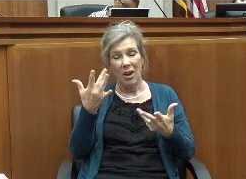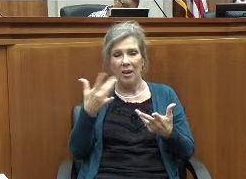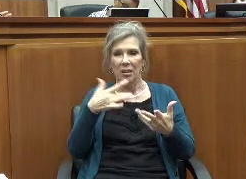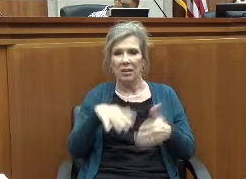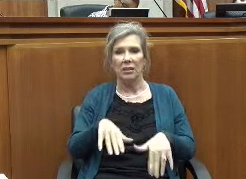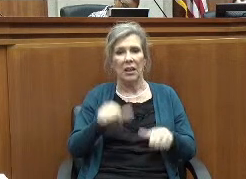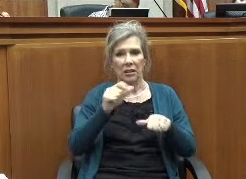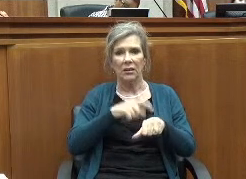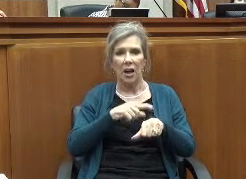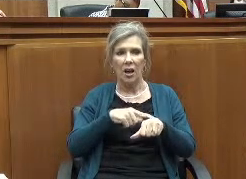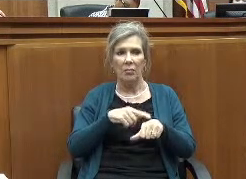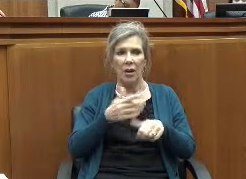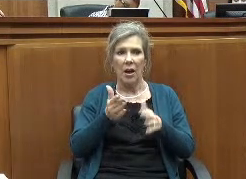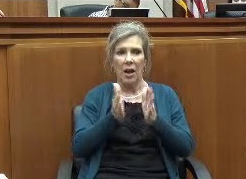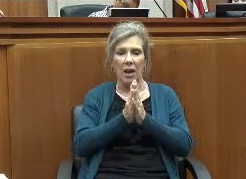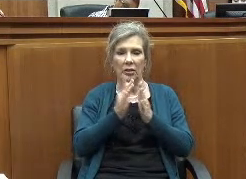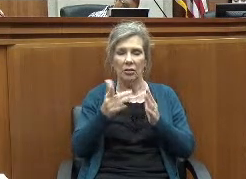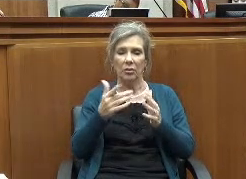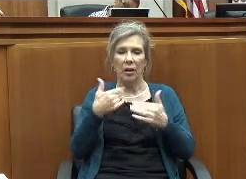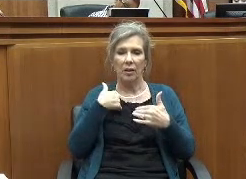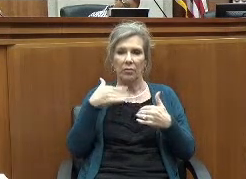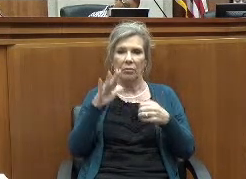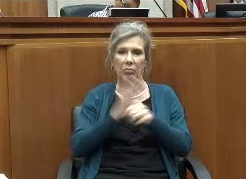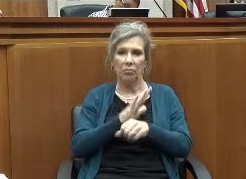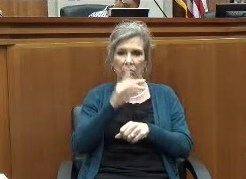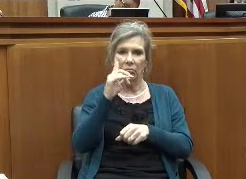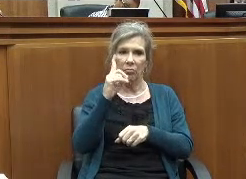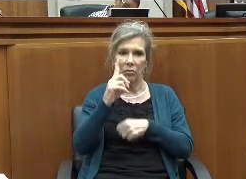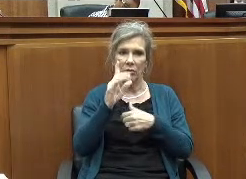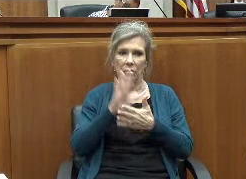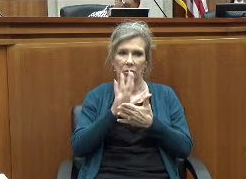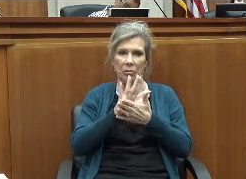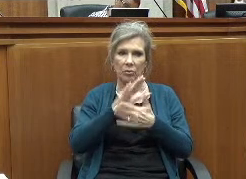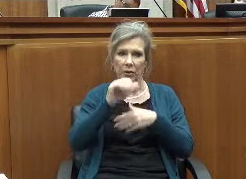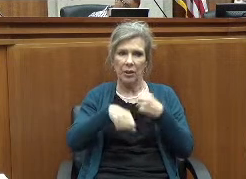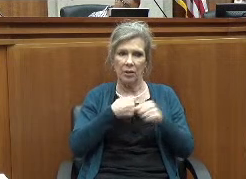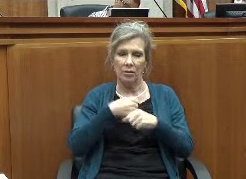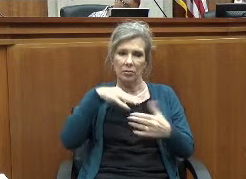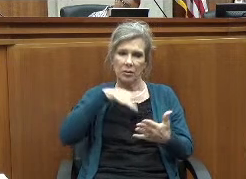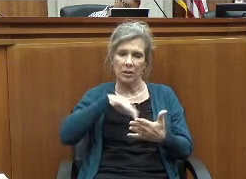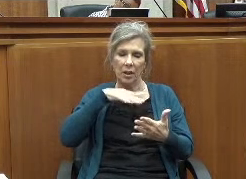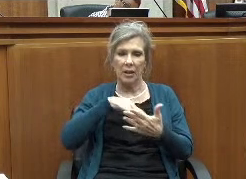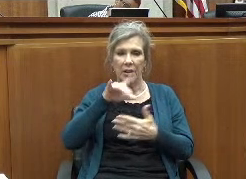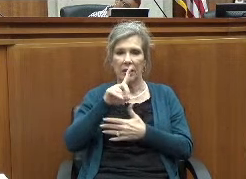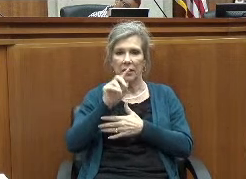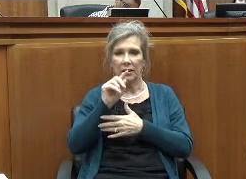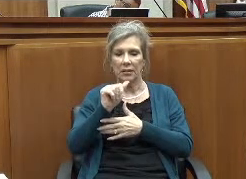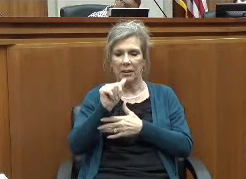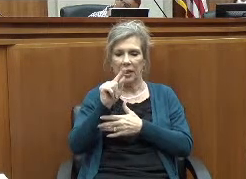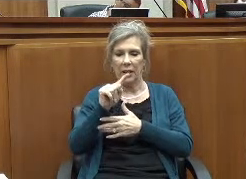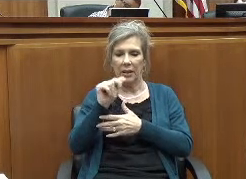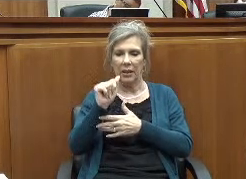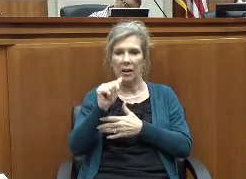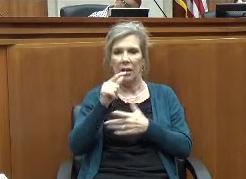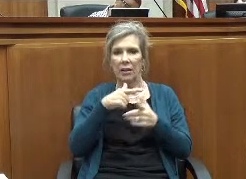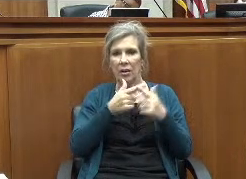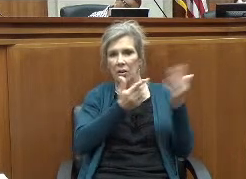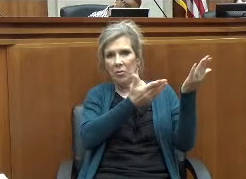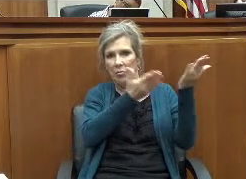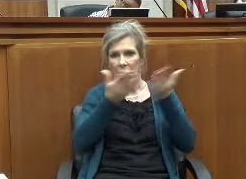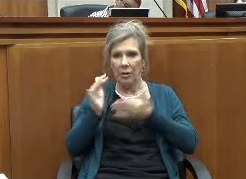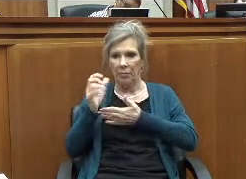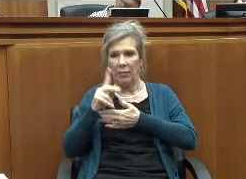and I'm asking that you take the school year to monitor, to study the data, and bring it back to us June